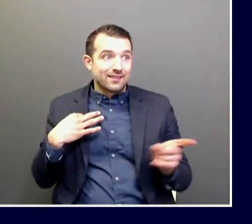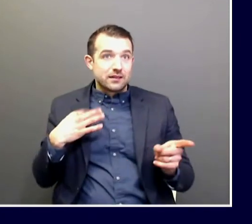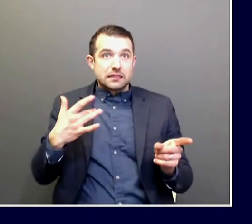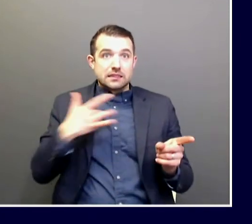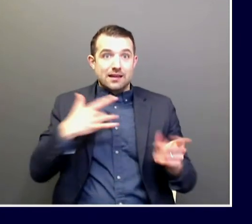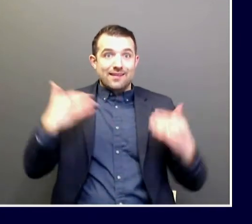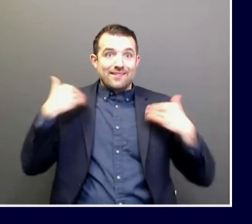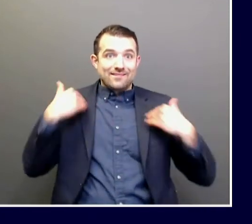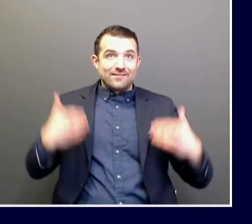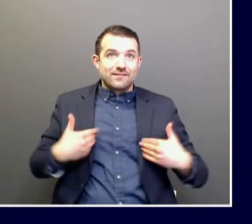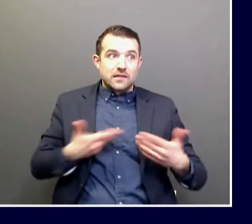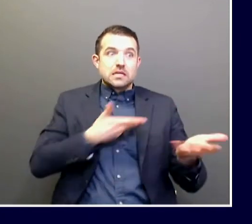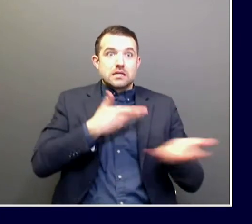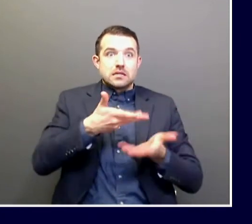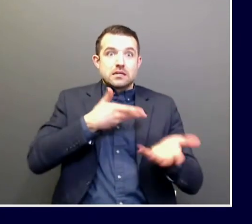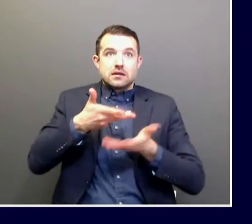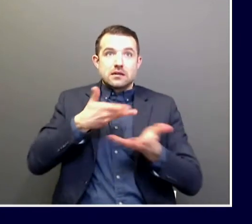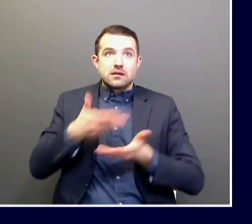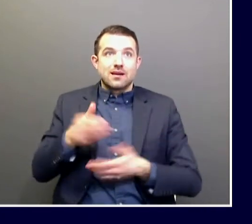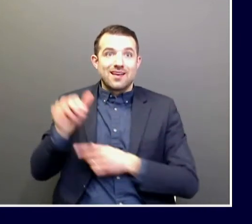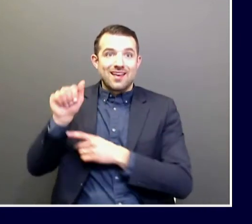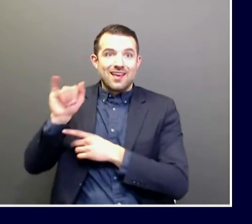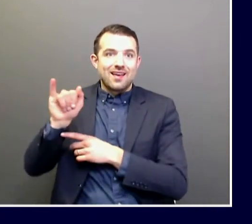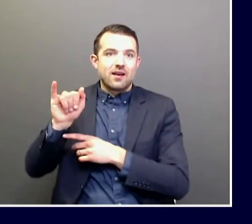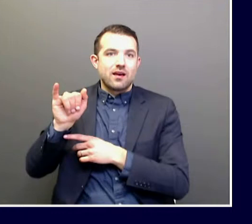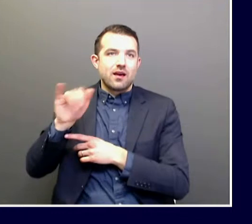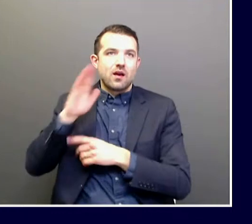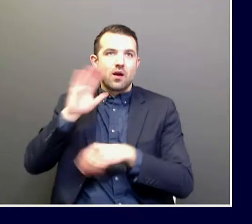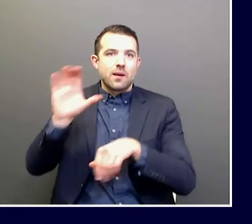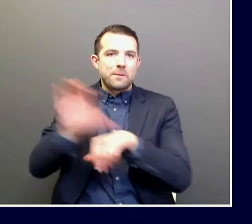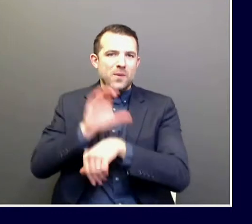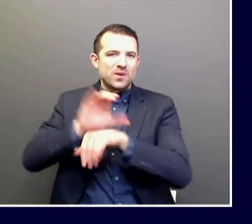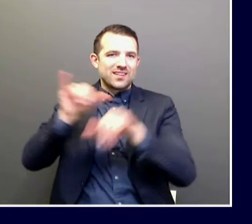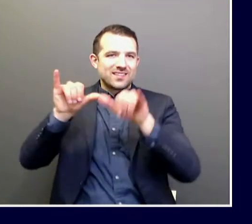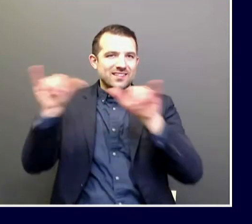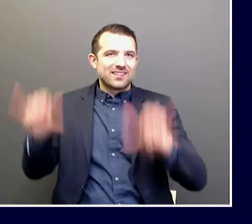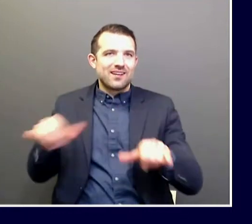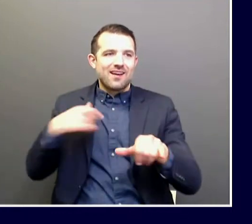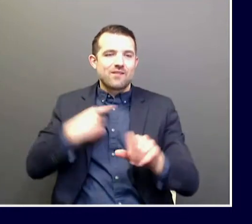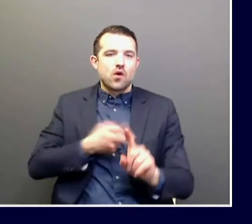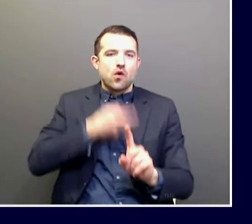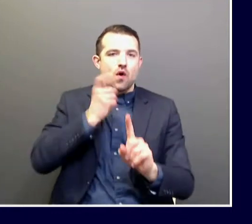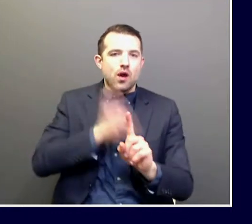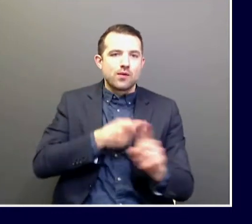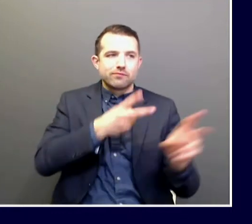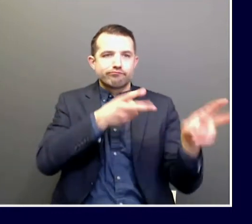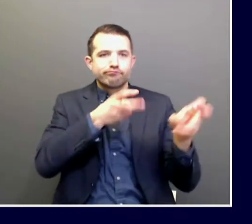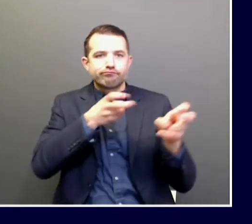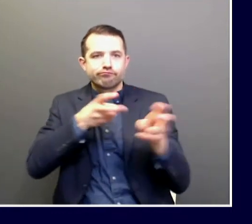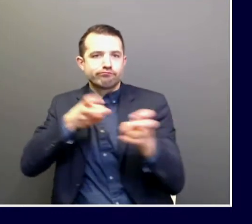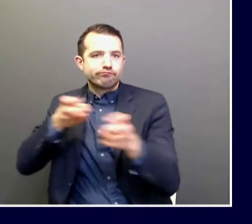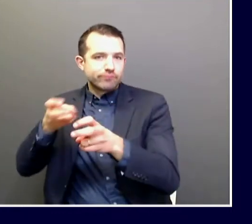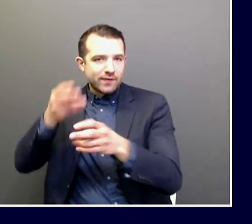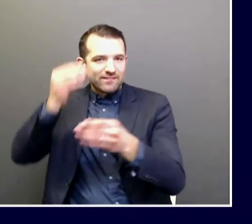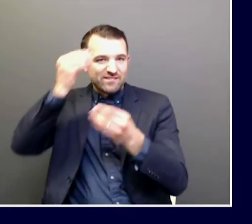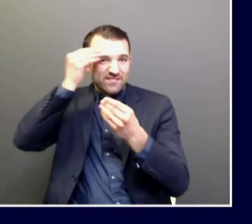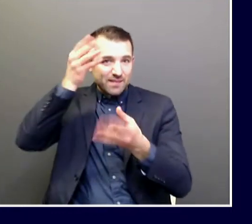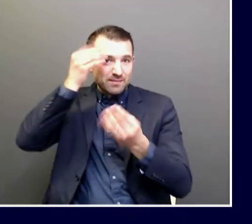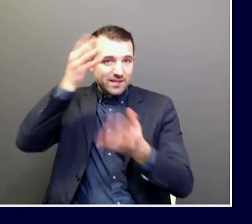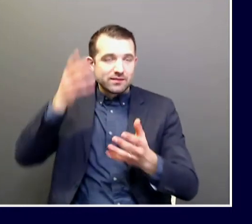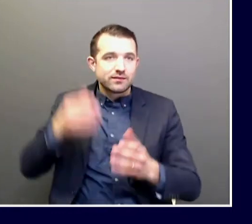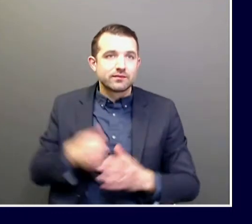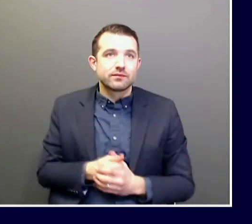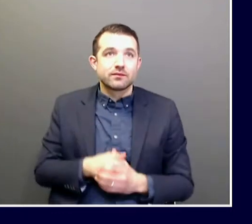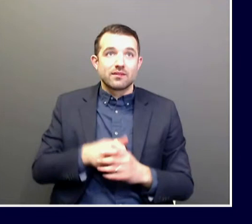of this data automated in an automated fashion rather than having to have a human do it and spot these trends on their own.